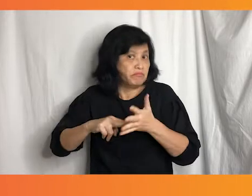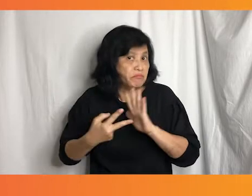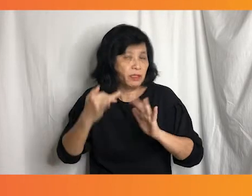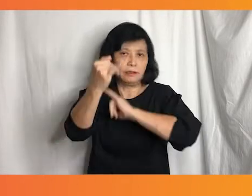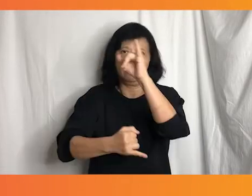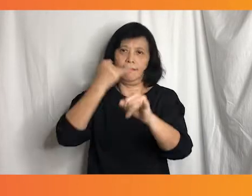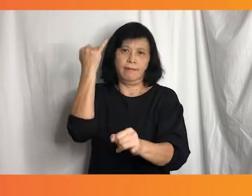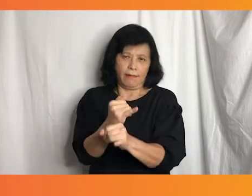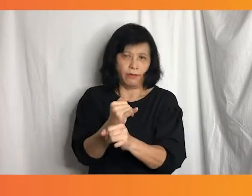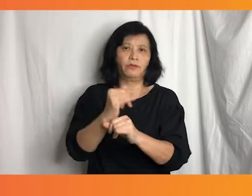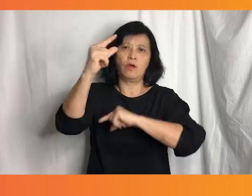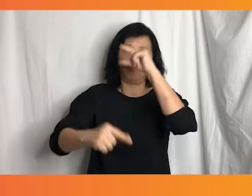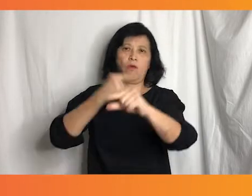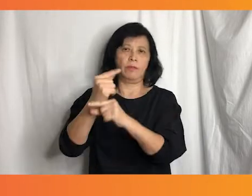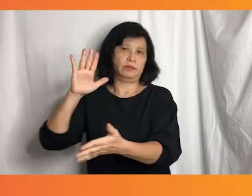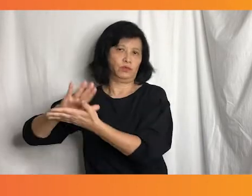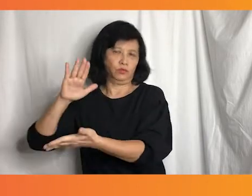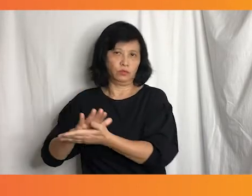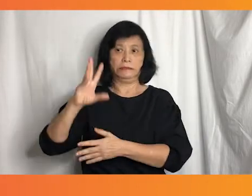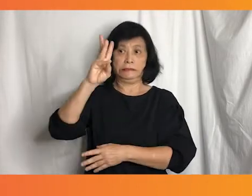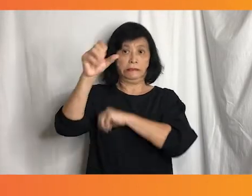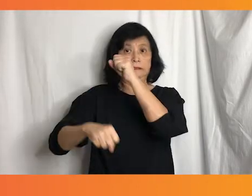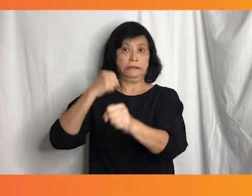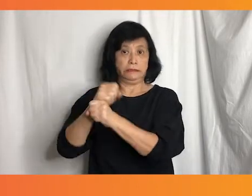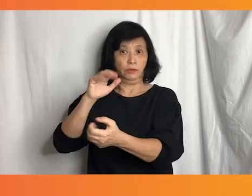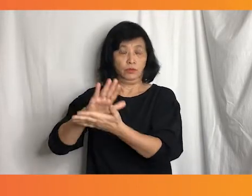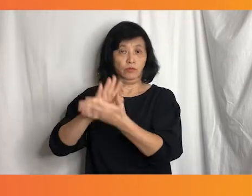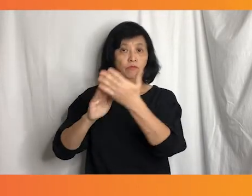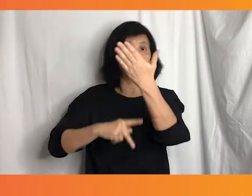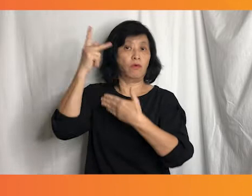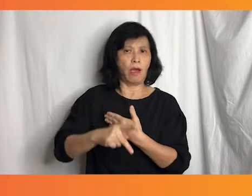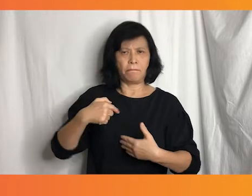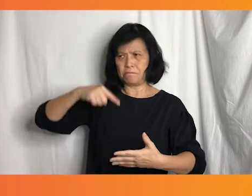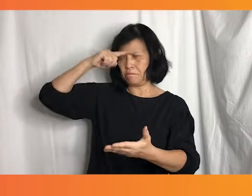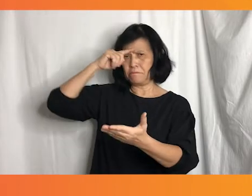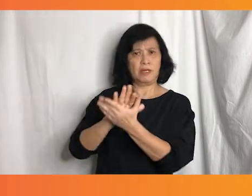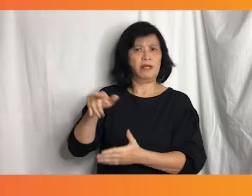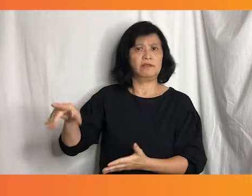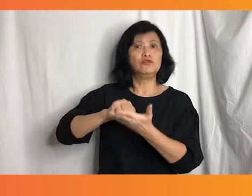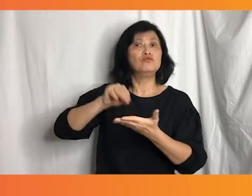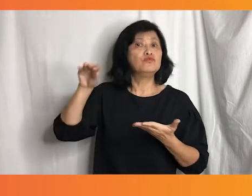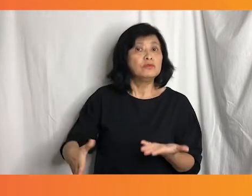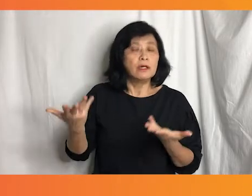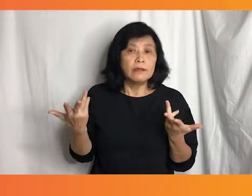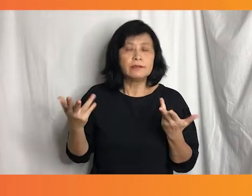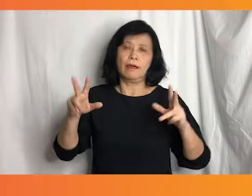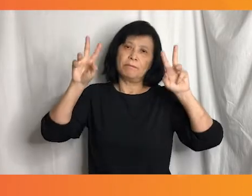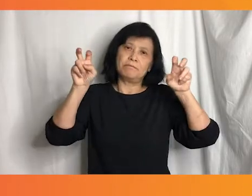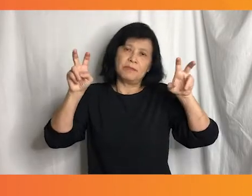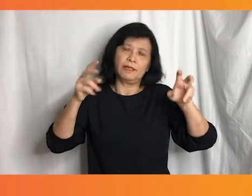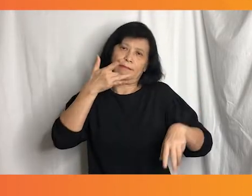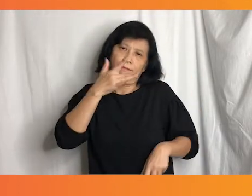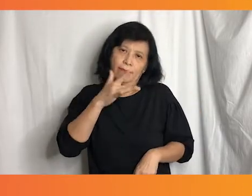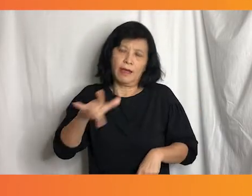So IB means International Baccalaureate. So it's a 6-year school program itself. And we believe that because our students they